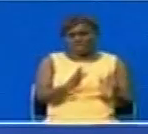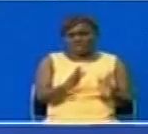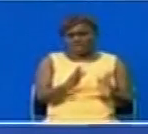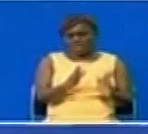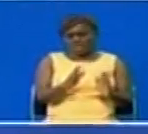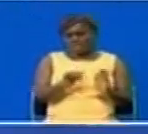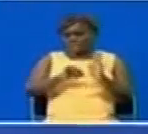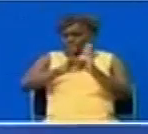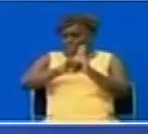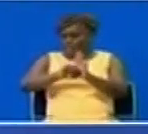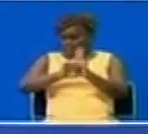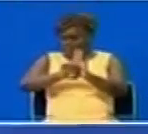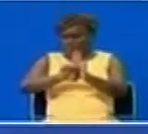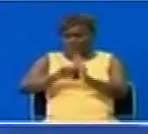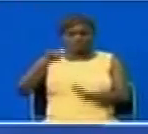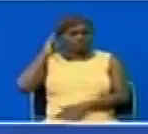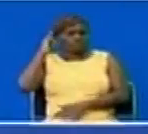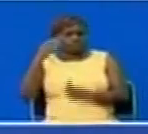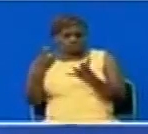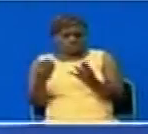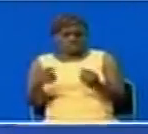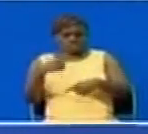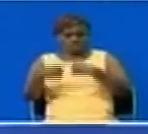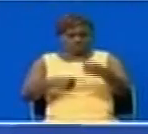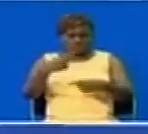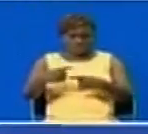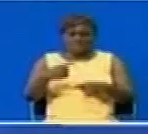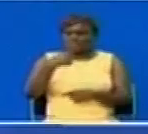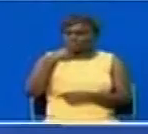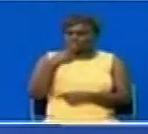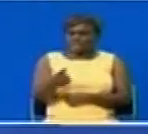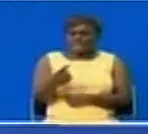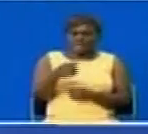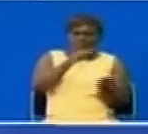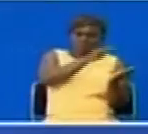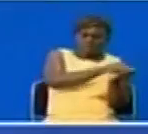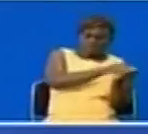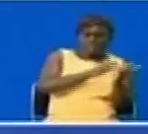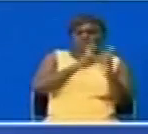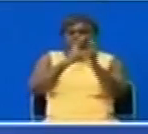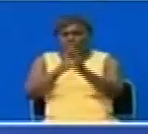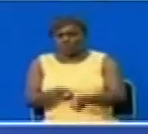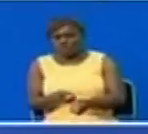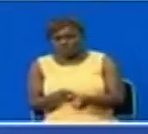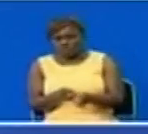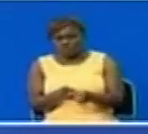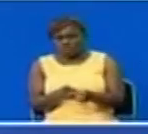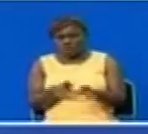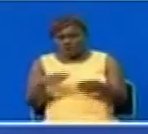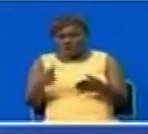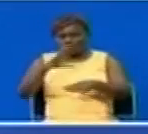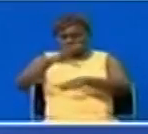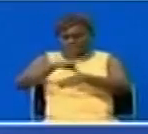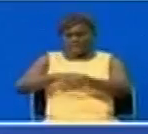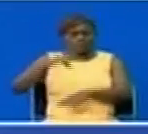like the mobile money transfer to ease the process. We want now to tell the banks, well, now they are submitting their reports to give us, even to get the mobile numbers